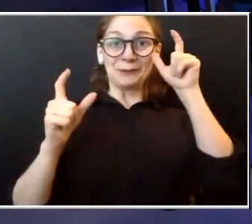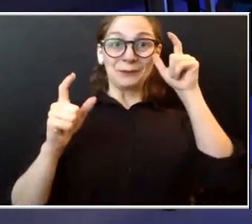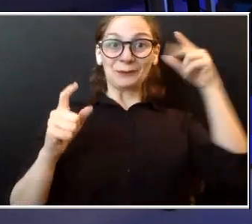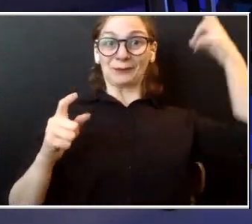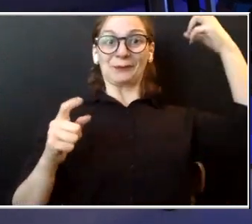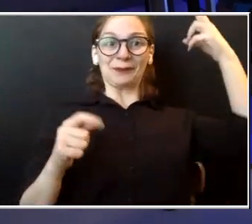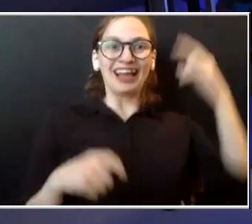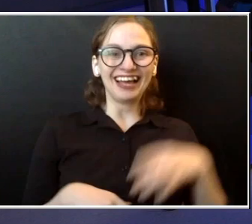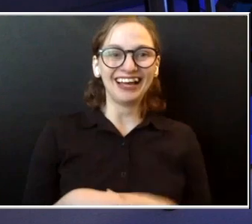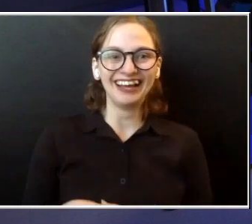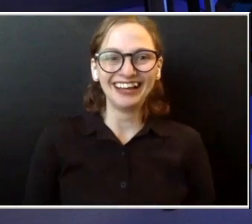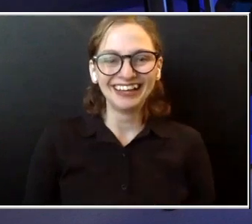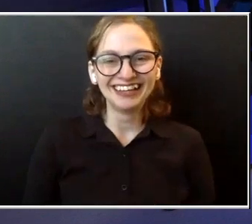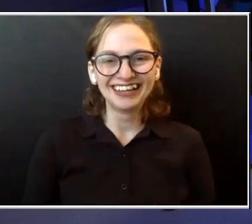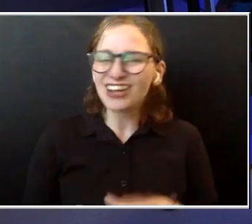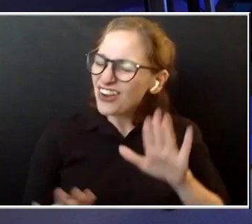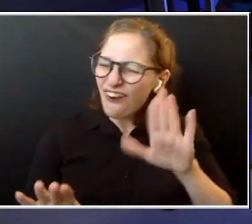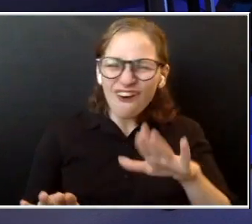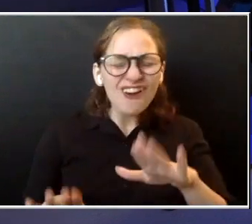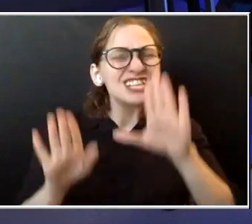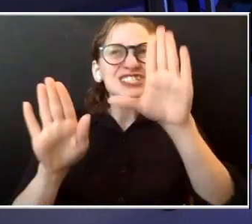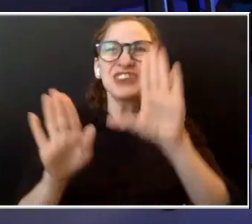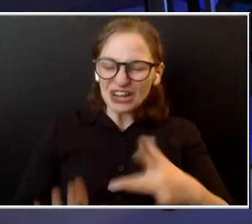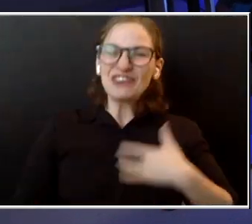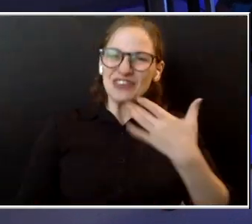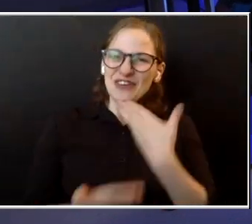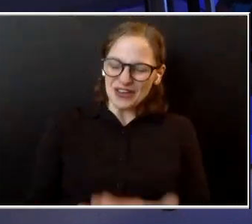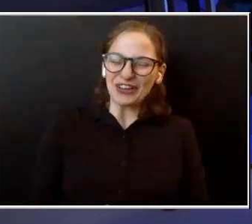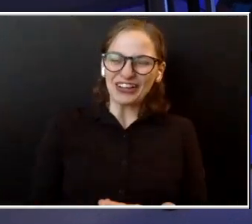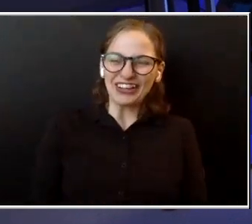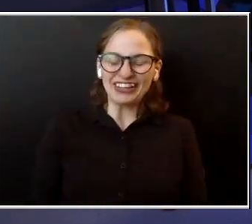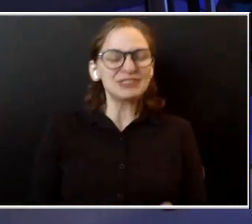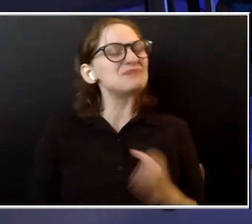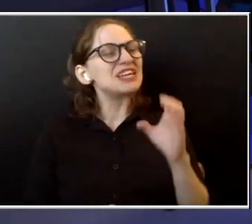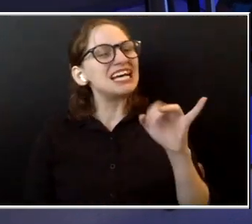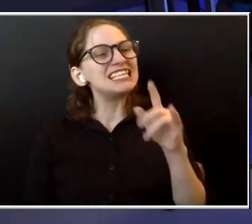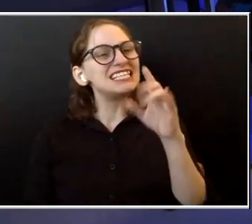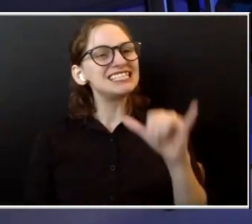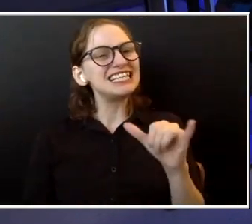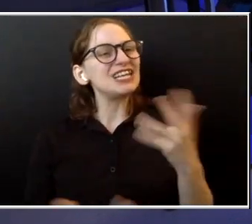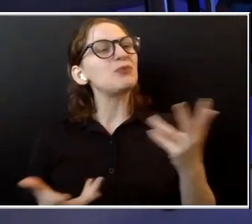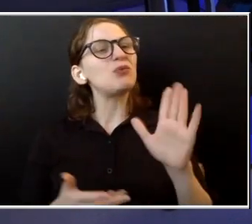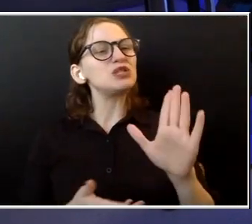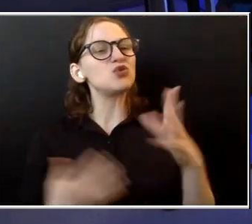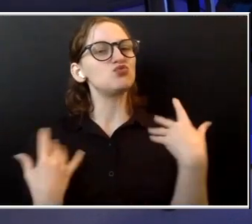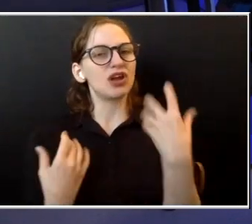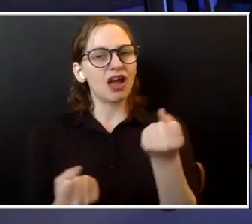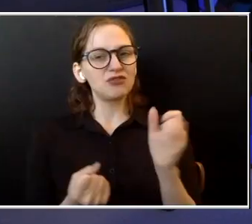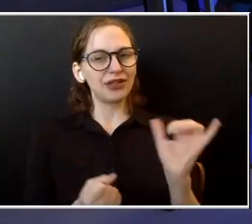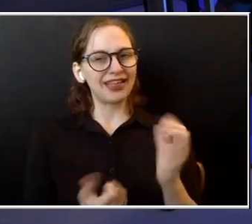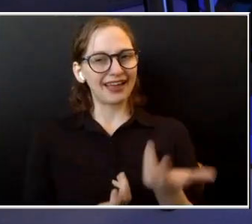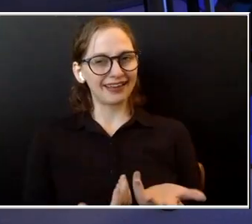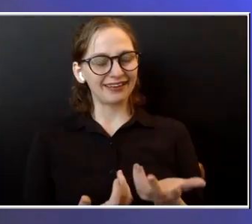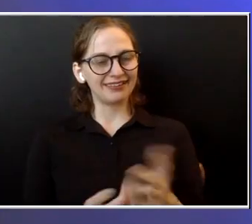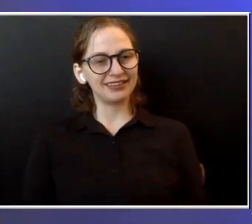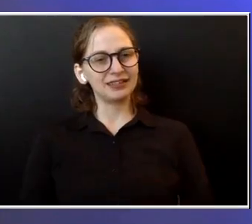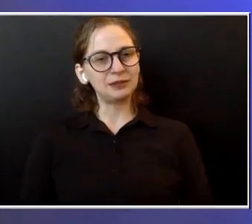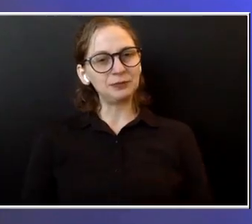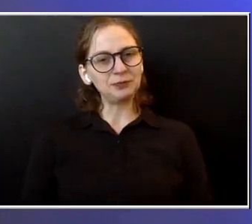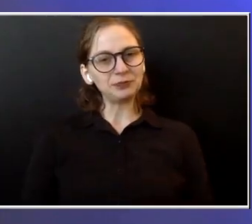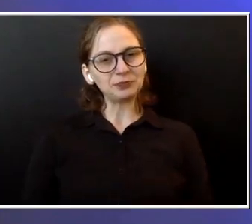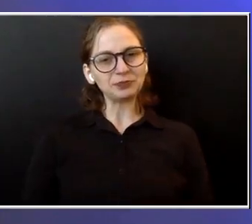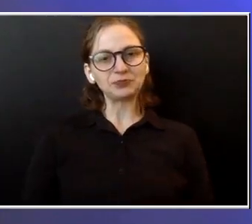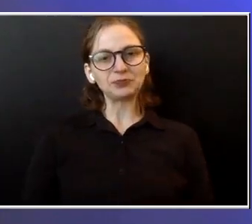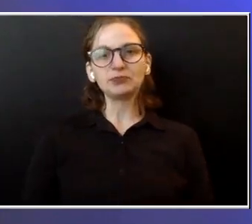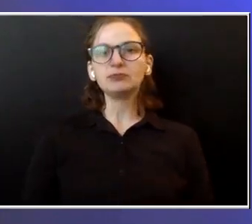It's good to feel good, right? It's good to feel good. Okay, Cindy, talk to us about your recovery in hospital stay. How long did it take you to feel good again? Well,